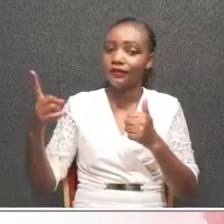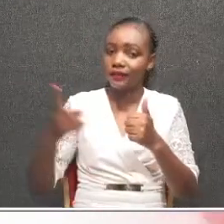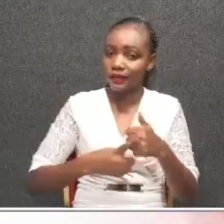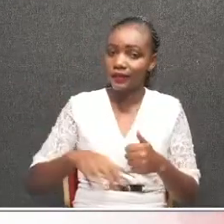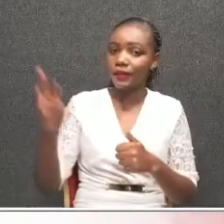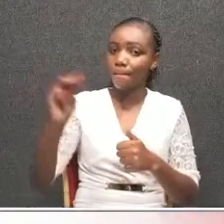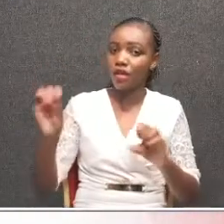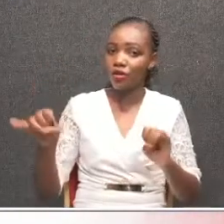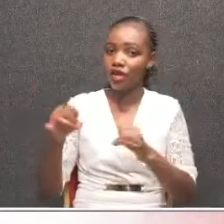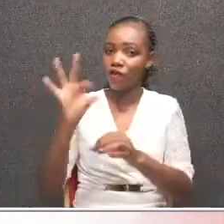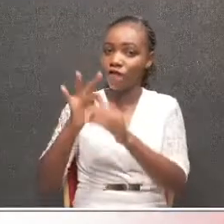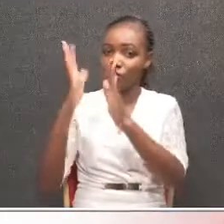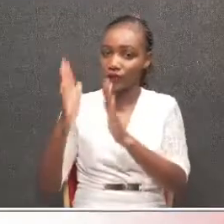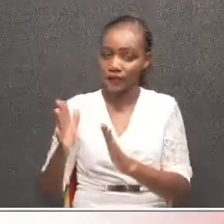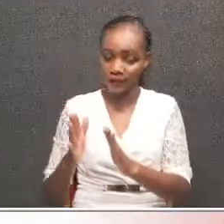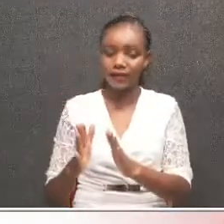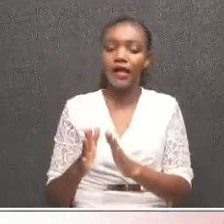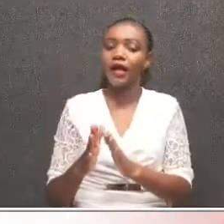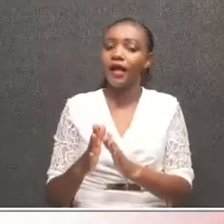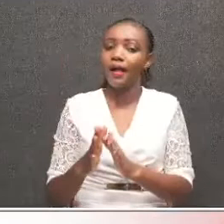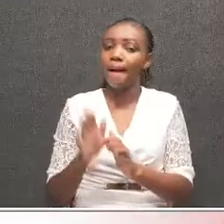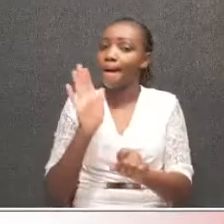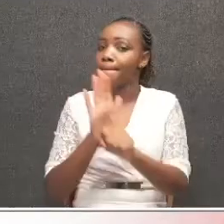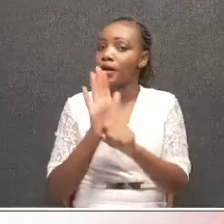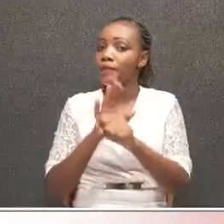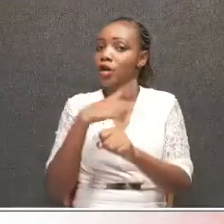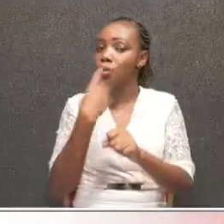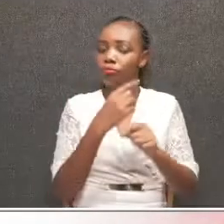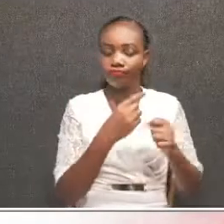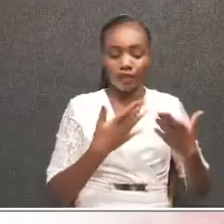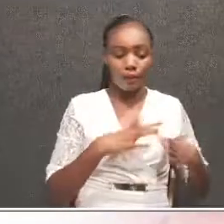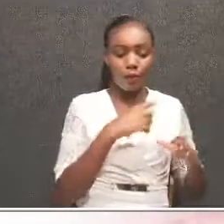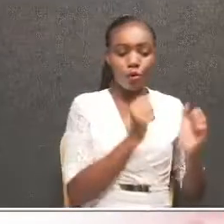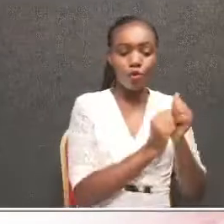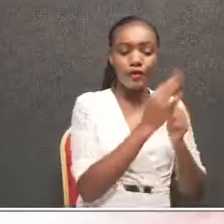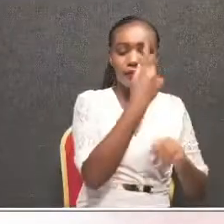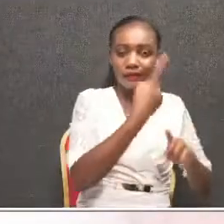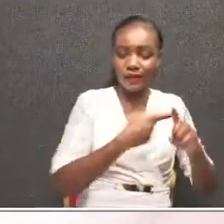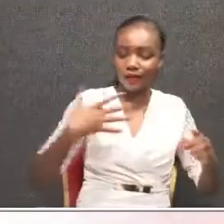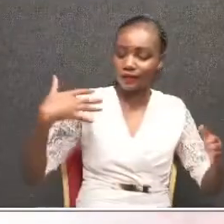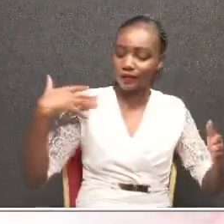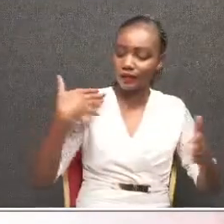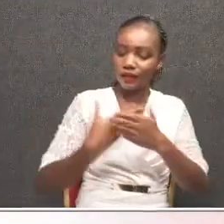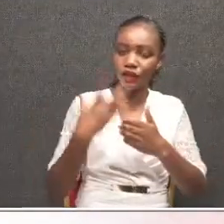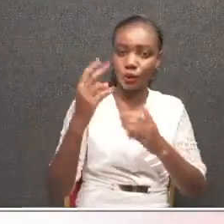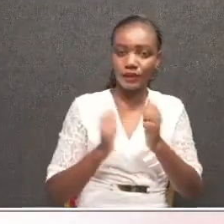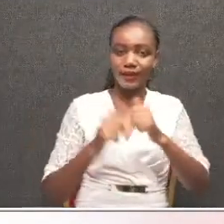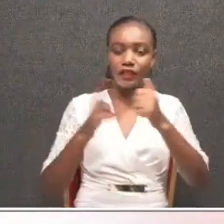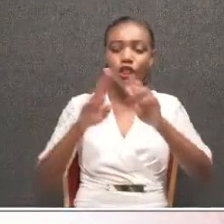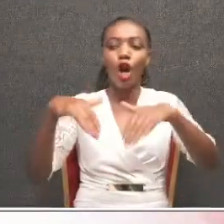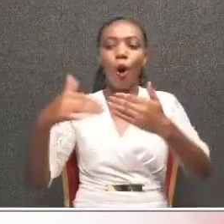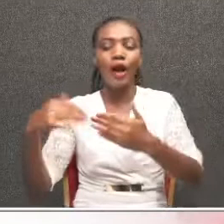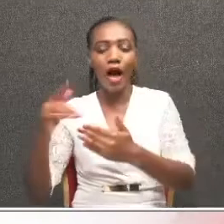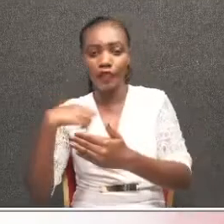new voters, majority of whom are those who attained the age of 18 since 2017, or those who attained the